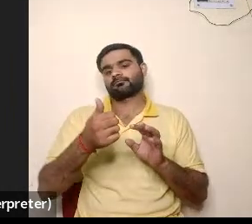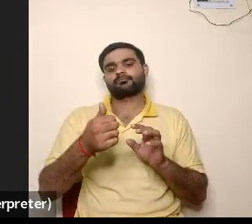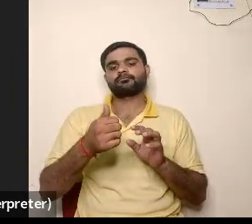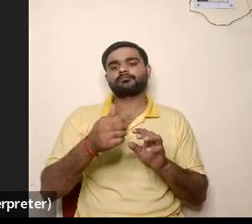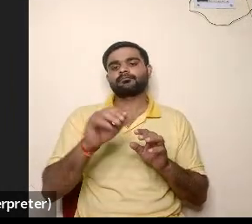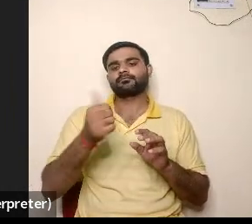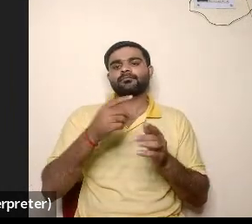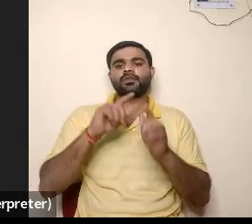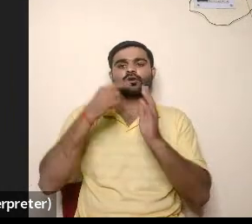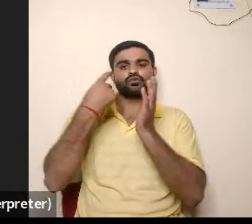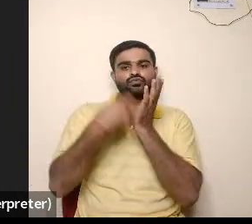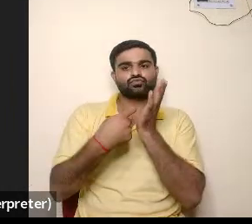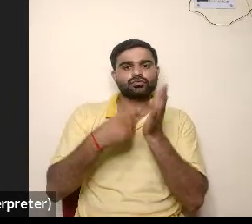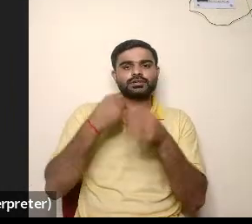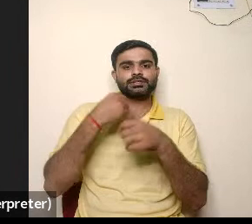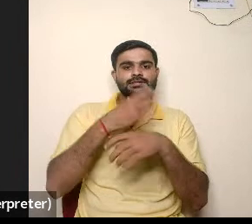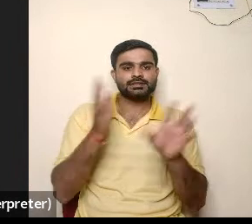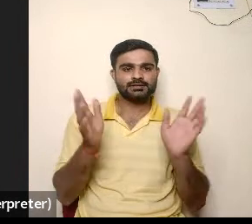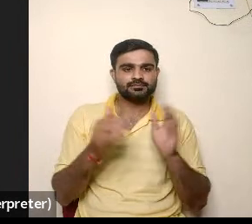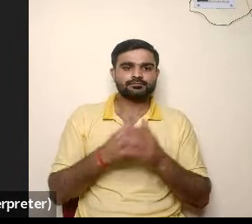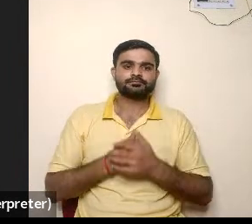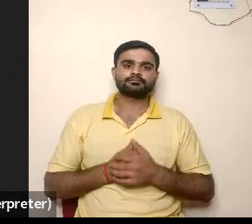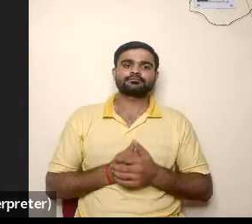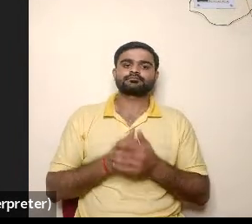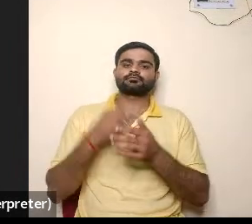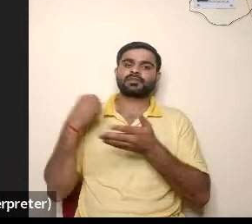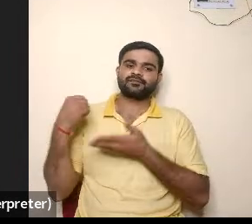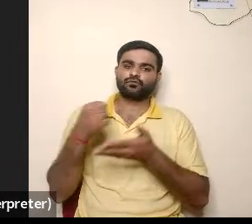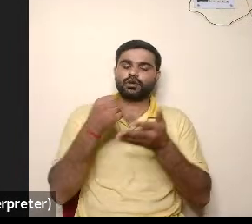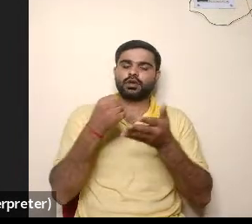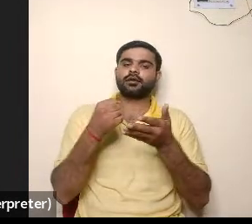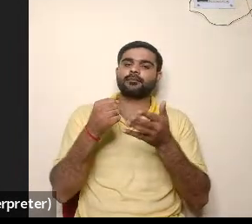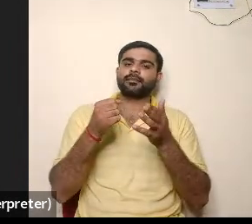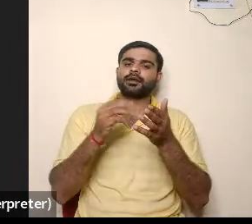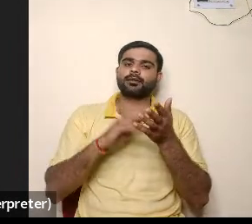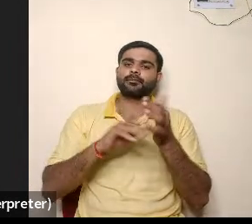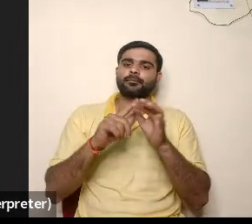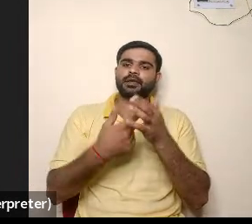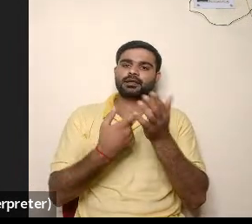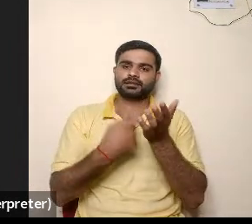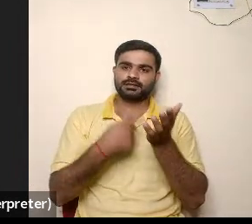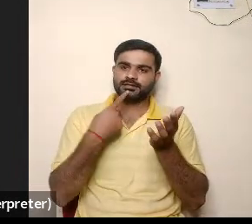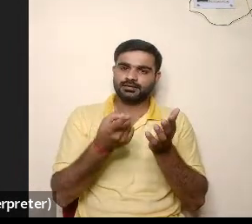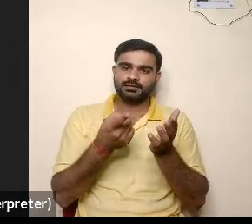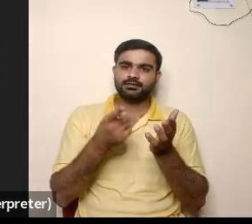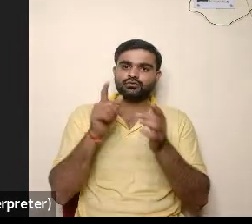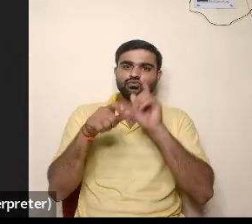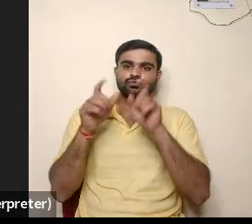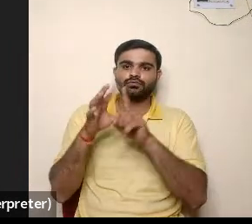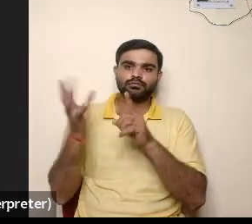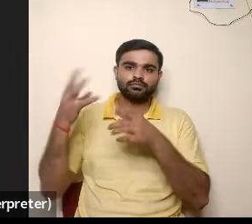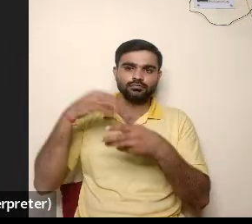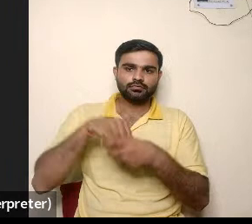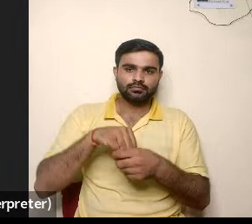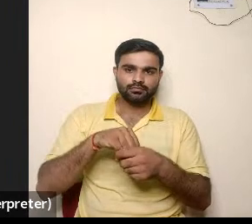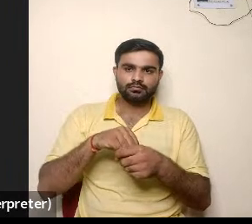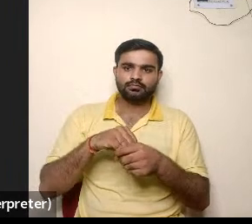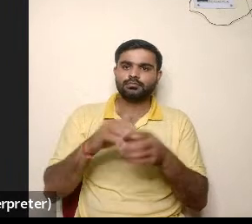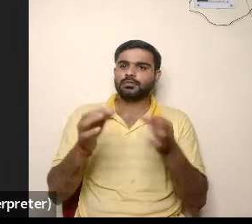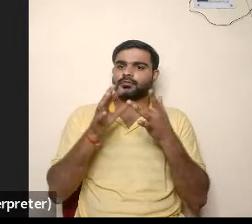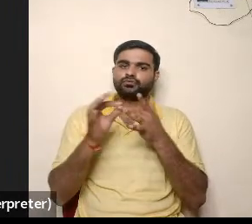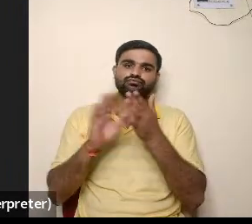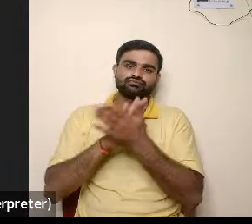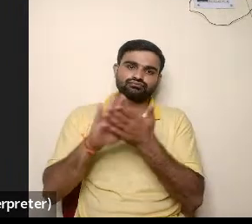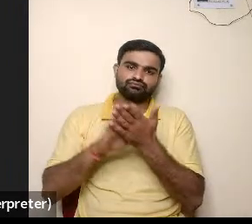other provisions generally on welfare related measures. So Yes. there you can put it in, but there's nothing specific So